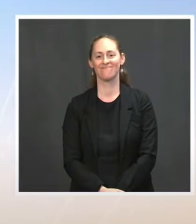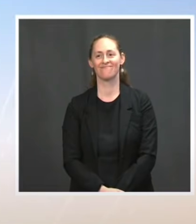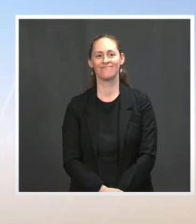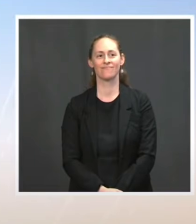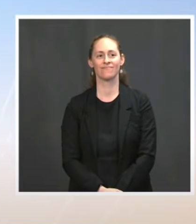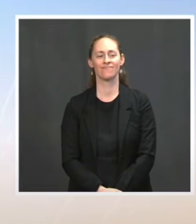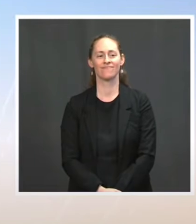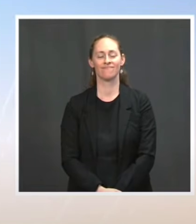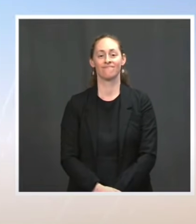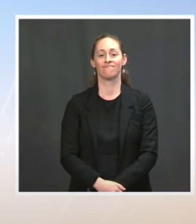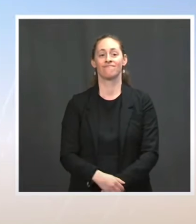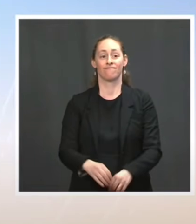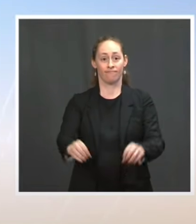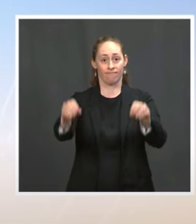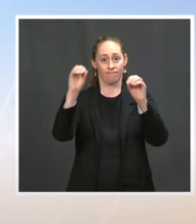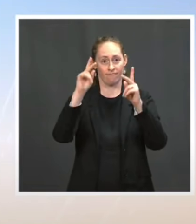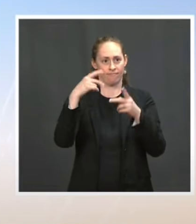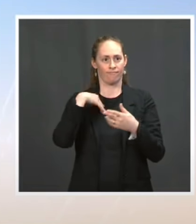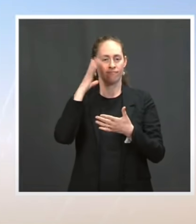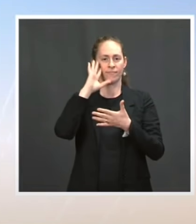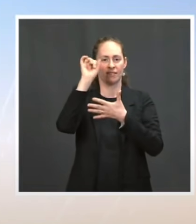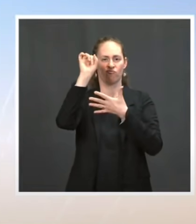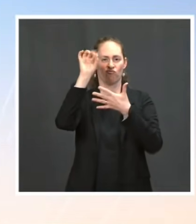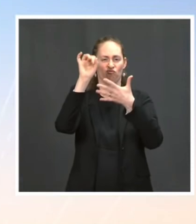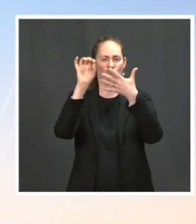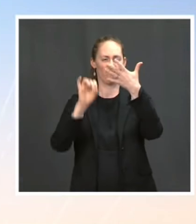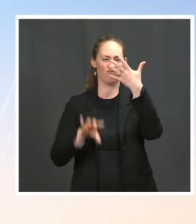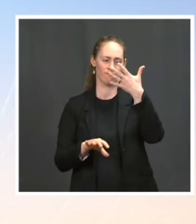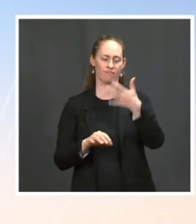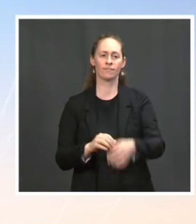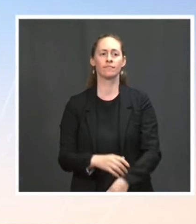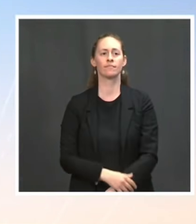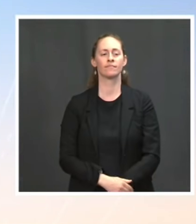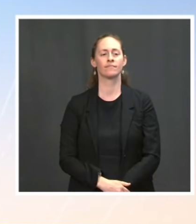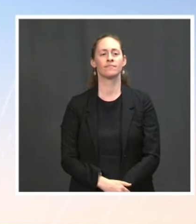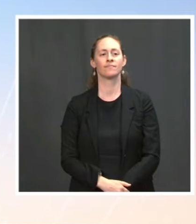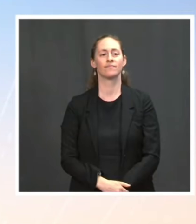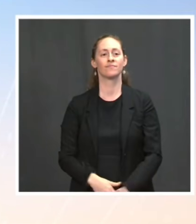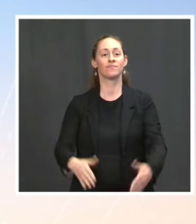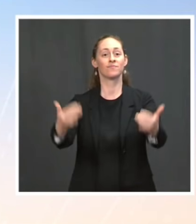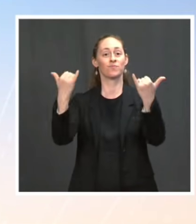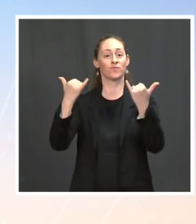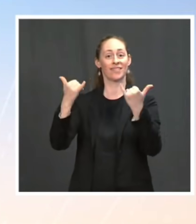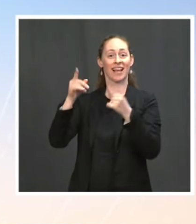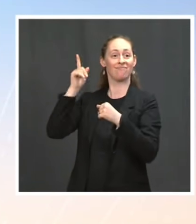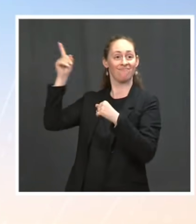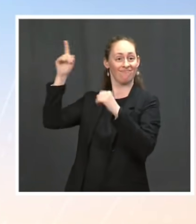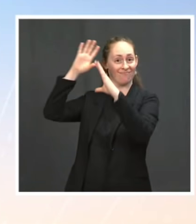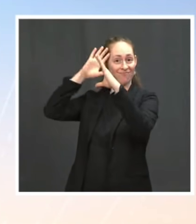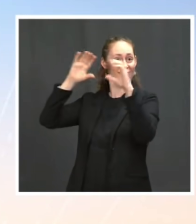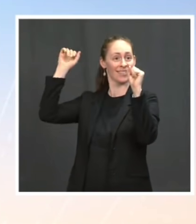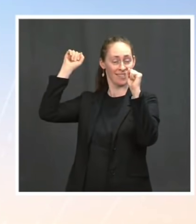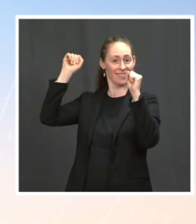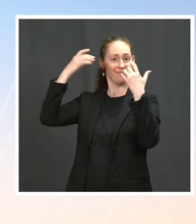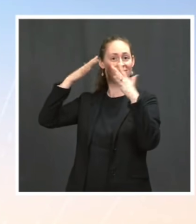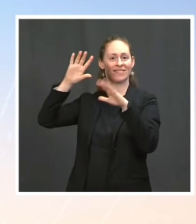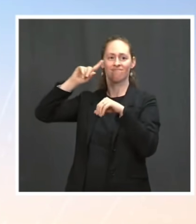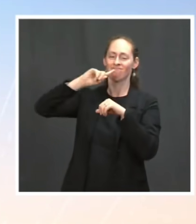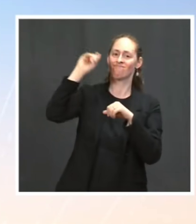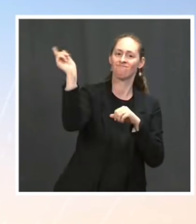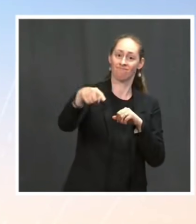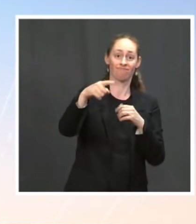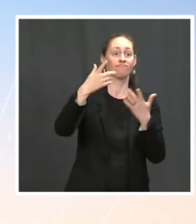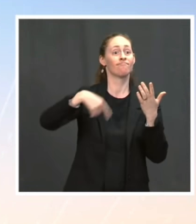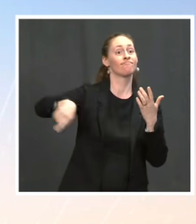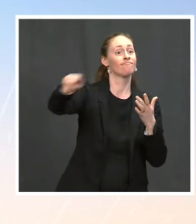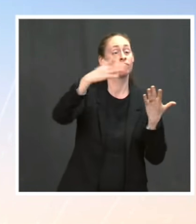Okay, a couple of items for you at the top. Today, President Biden is issuing an executive order requiring federal contractors to